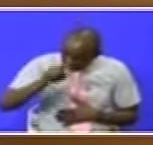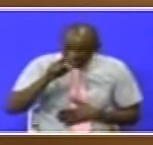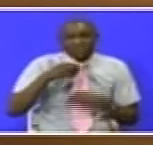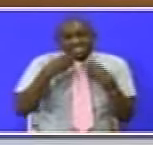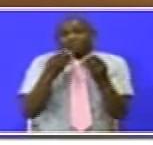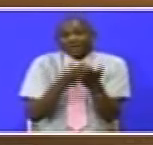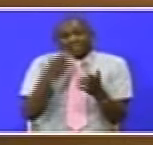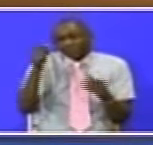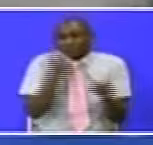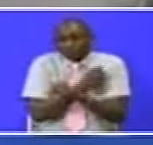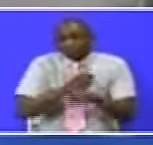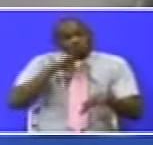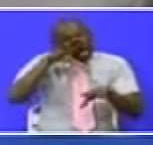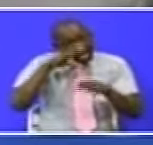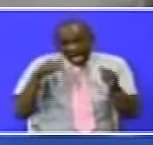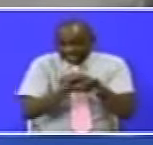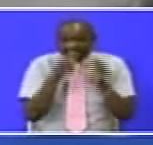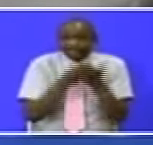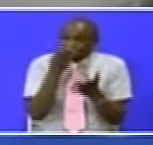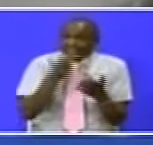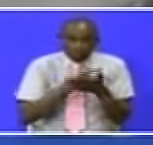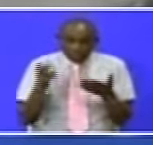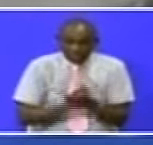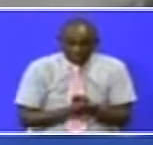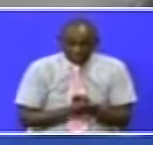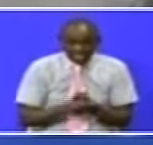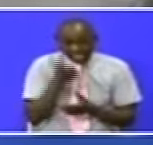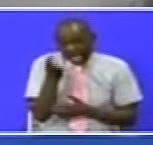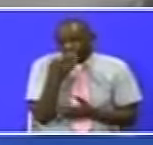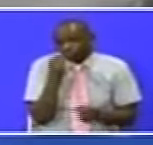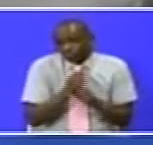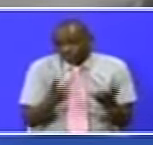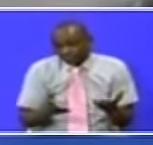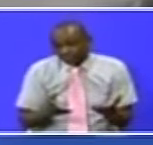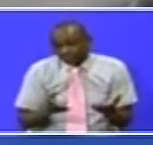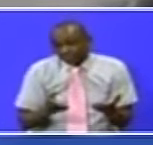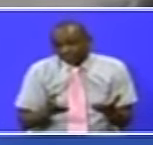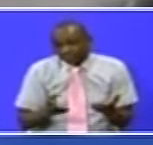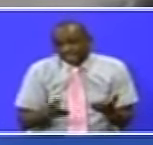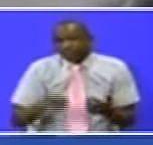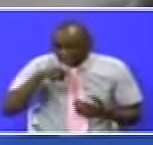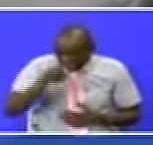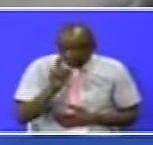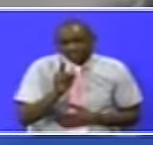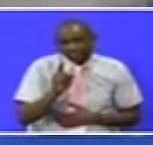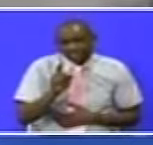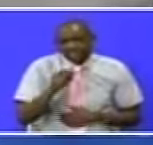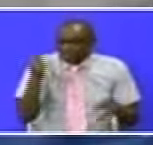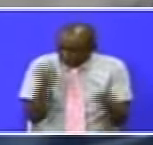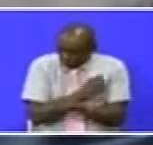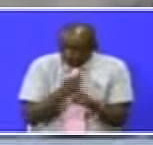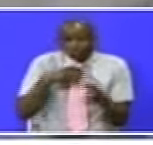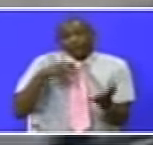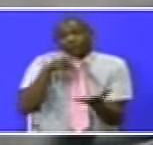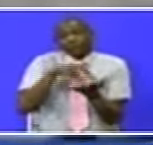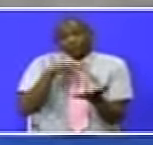their money for the last 3 weeks? Ethics is all we need, by the way. You do not get into a